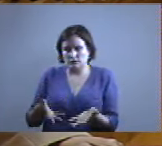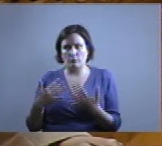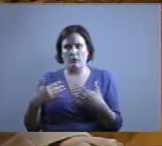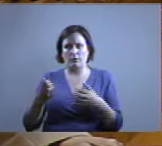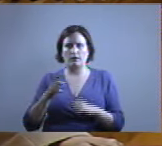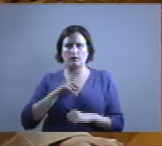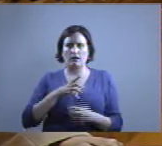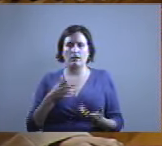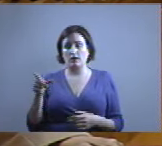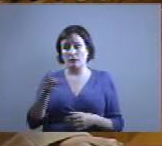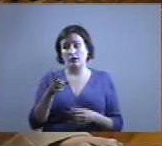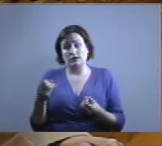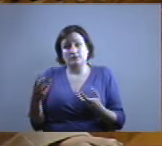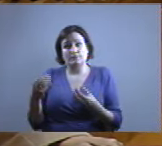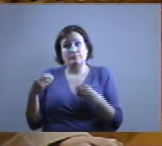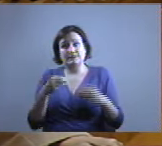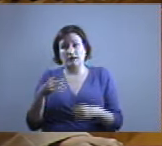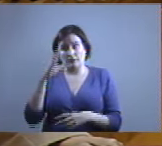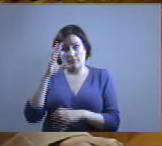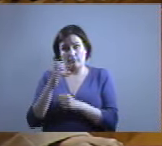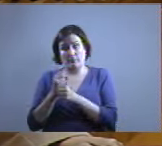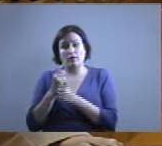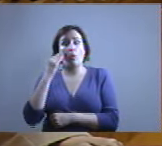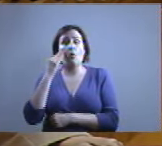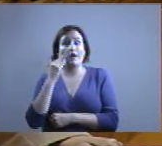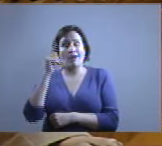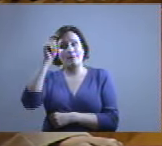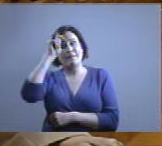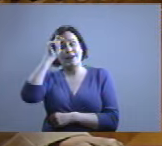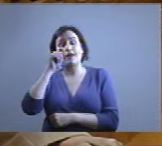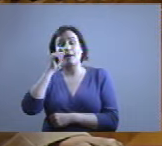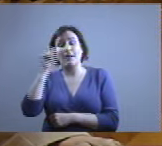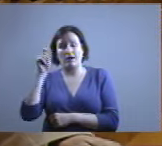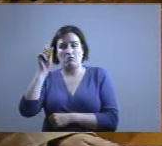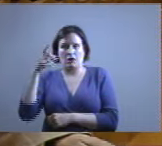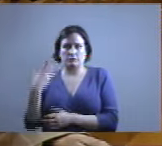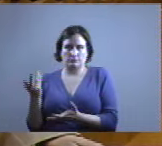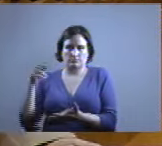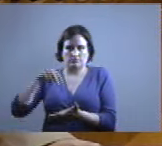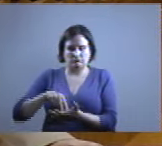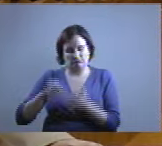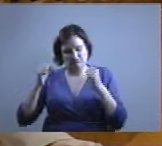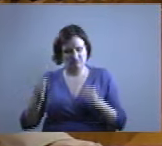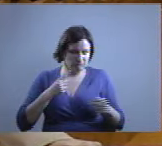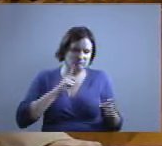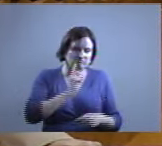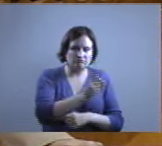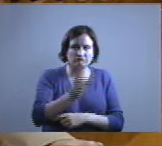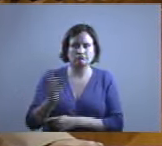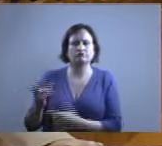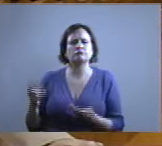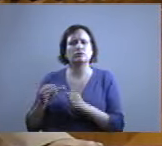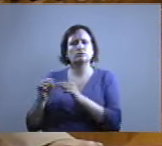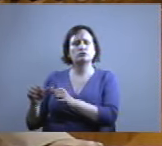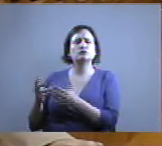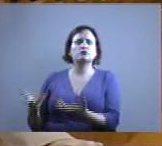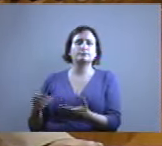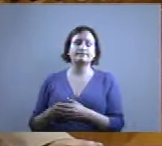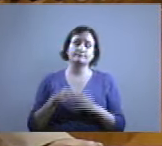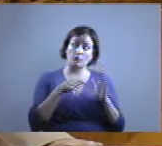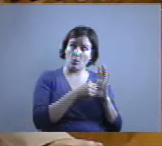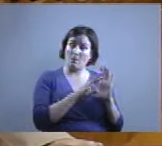that white male domination should still reign supreme at the workplace. This bill is necessary because there